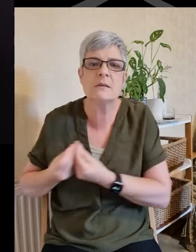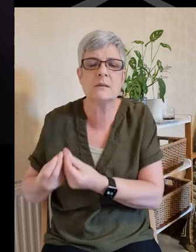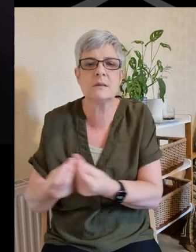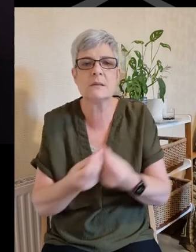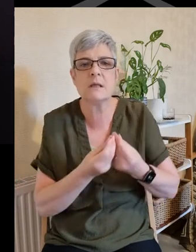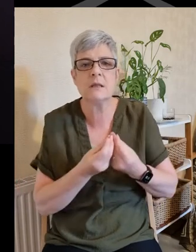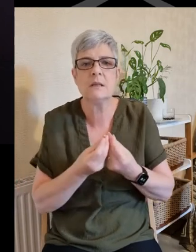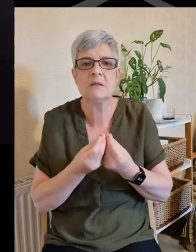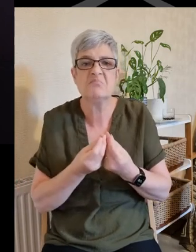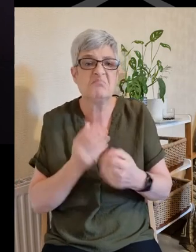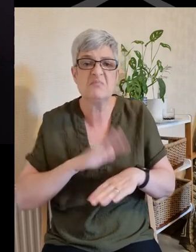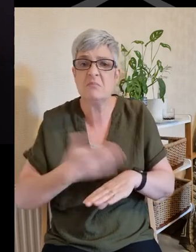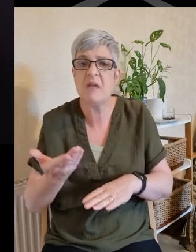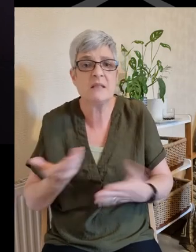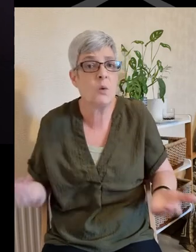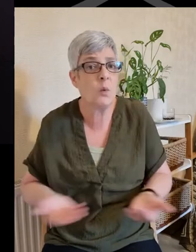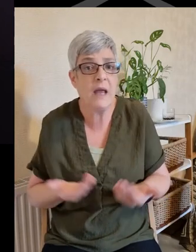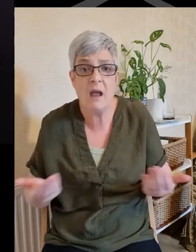no matter where we are.